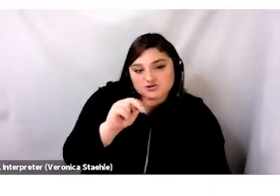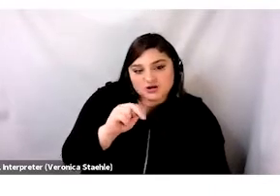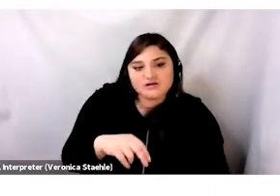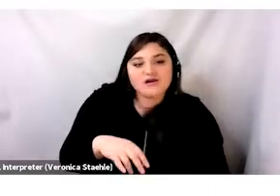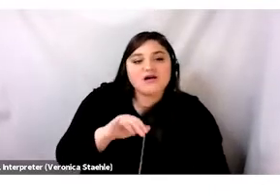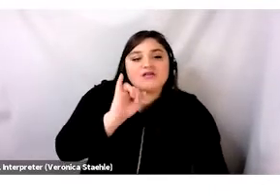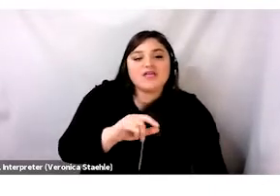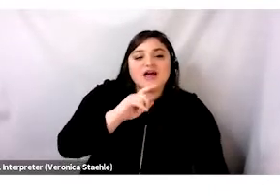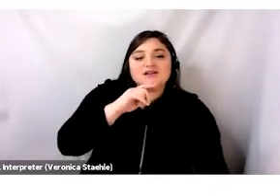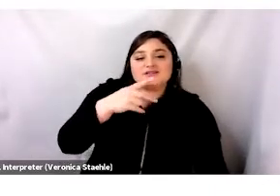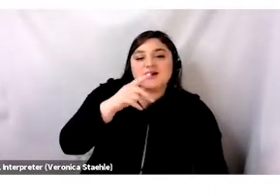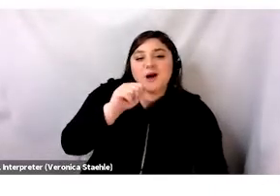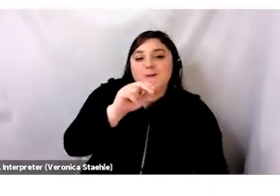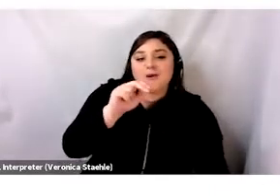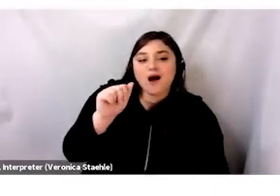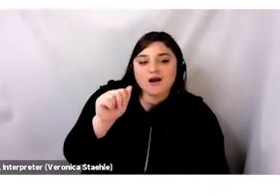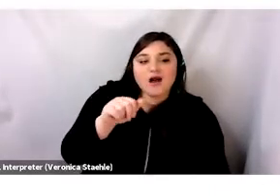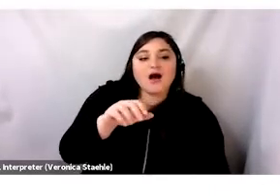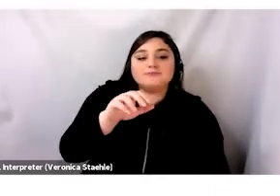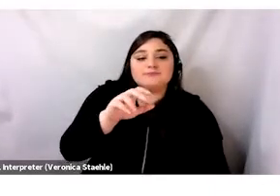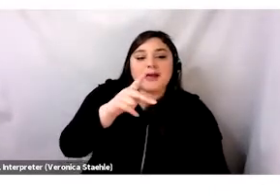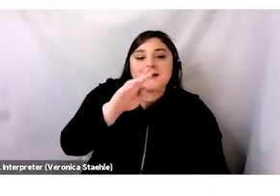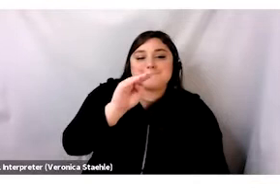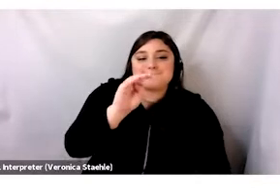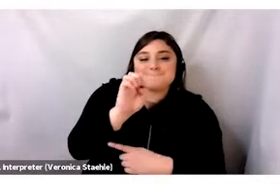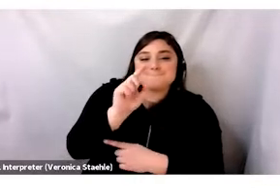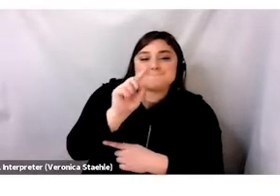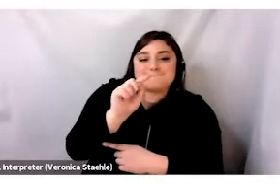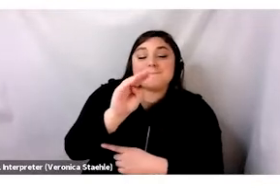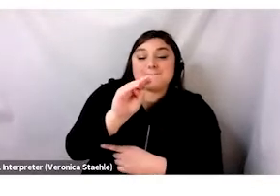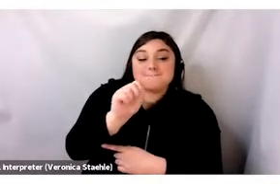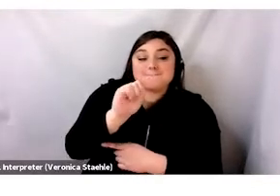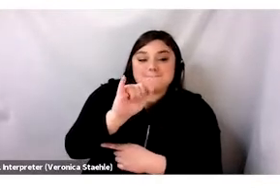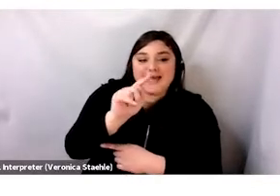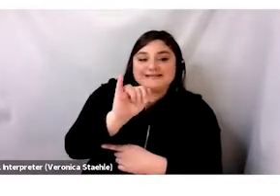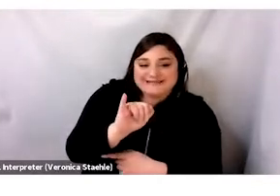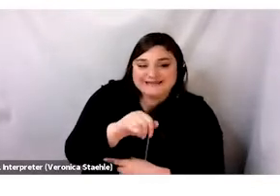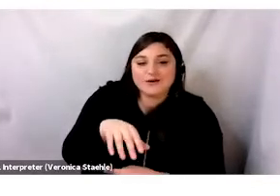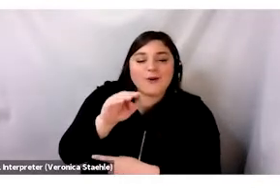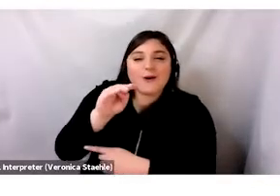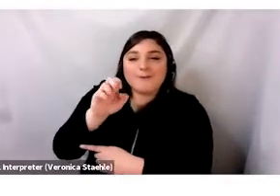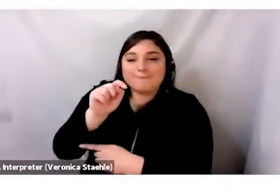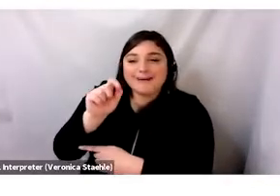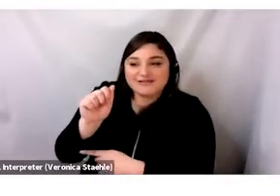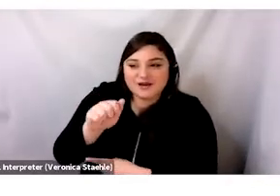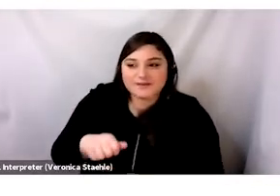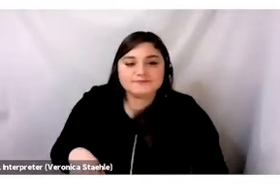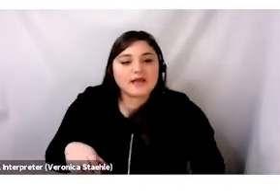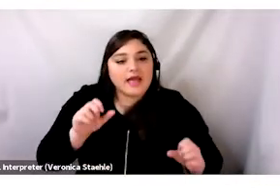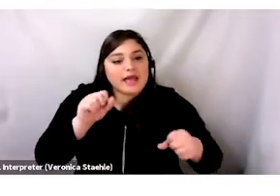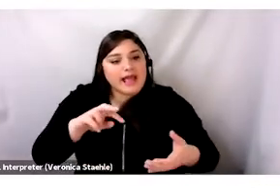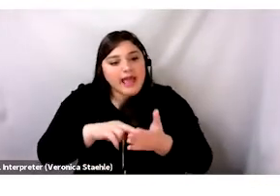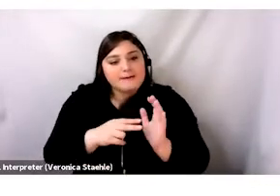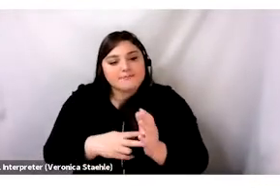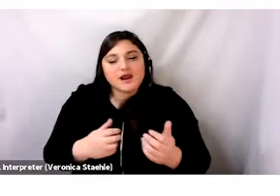other translations for those include loving kindness, benevolence, or compassion in English.